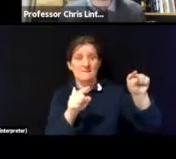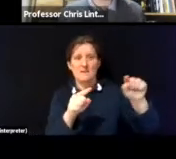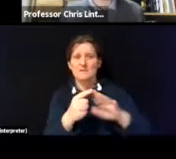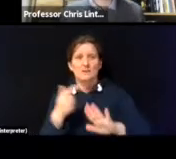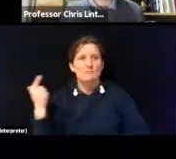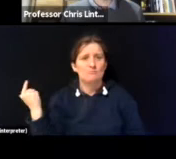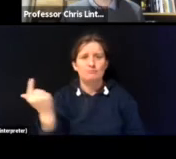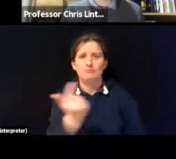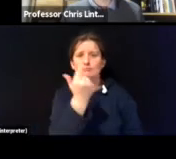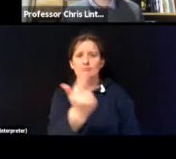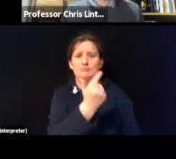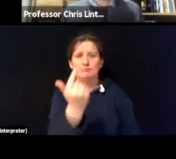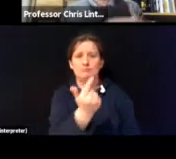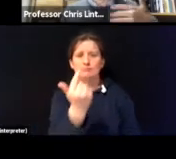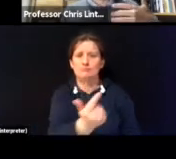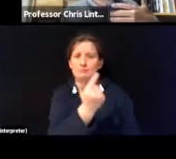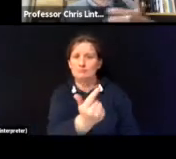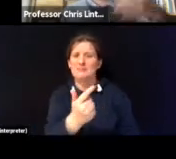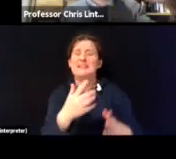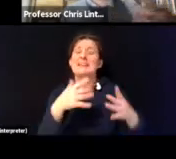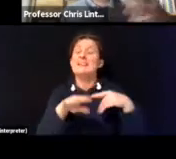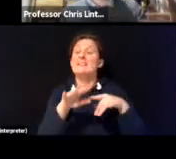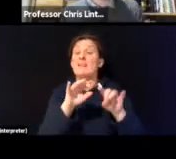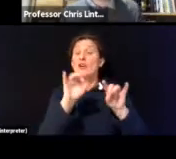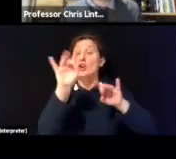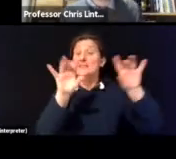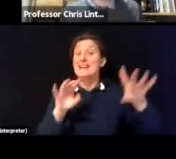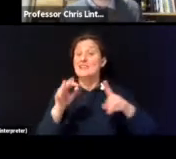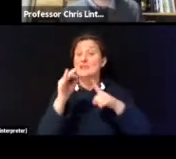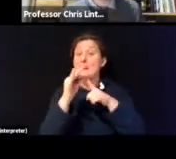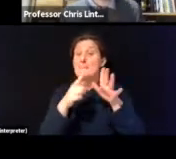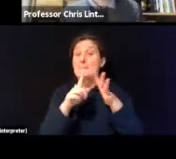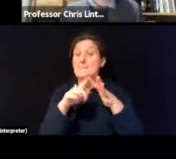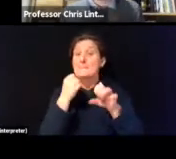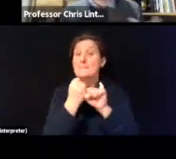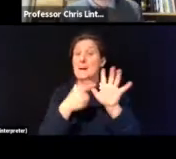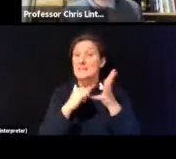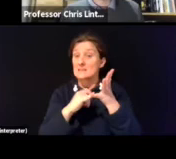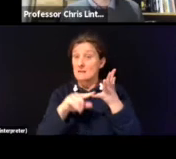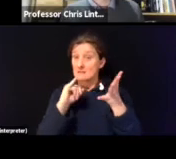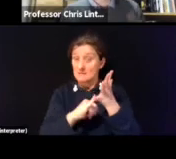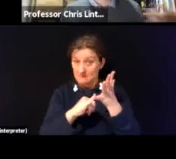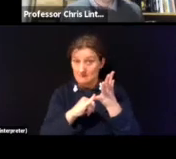the constellation of Pegasus. And these planets orbit their star